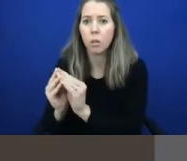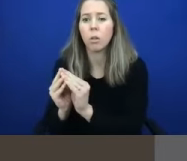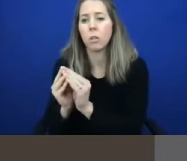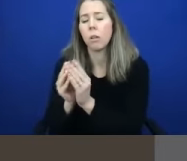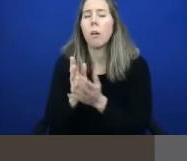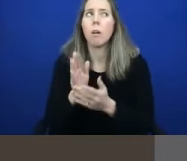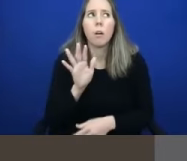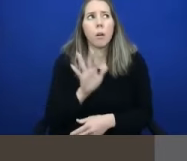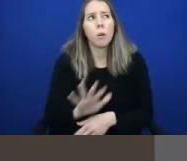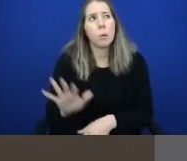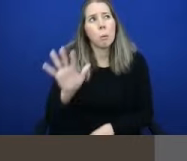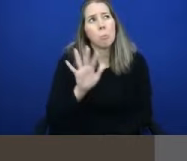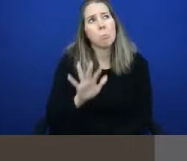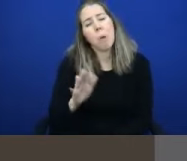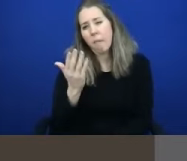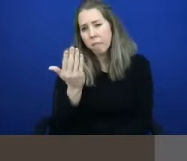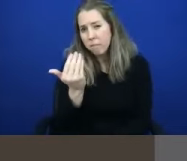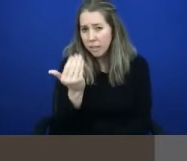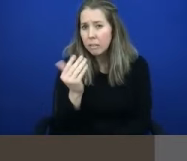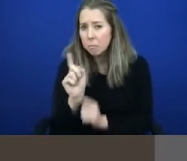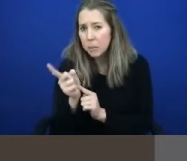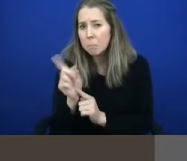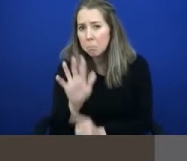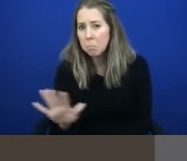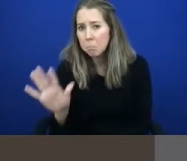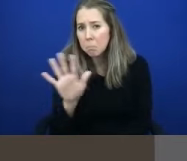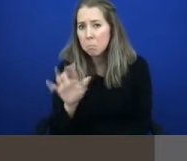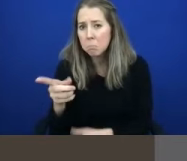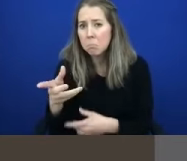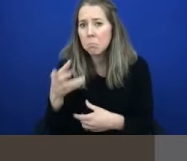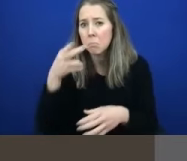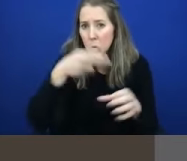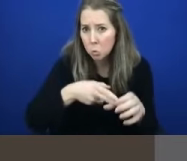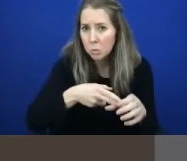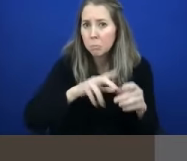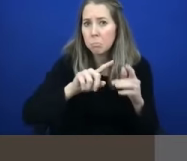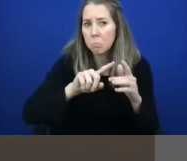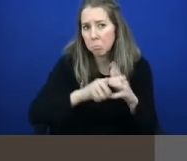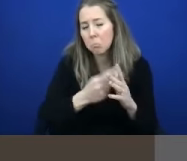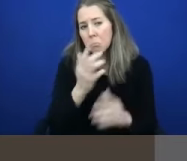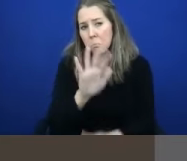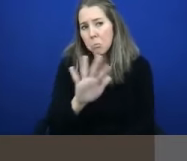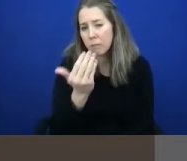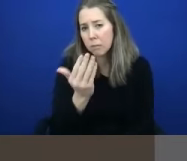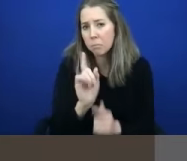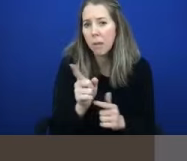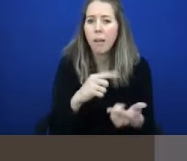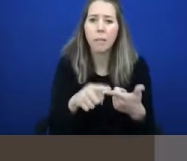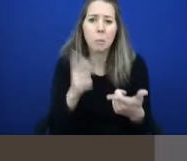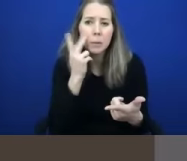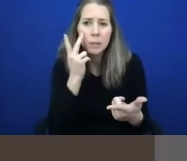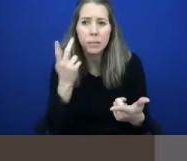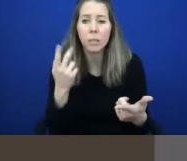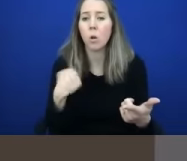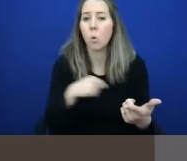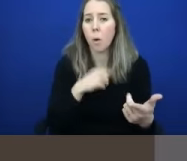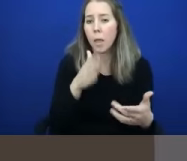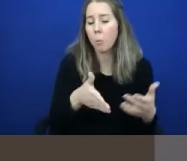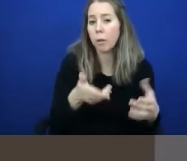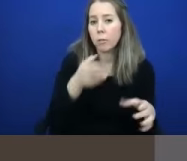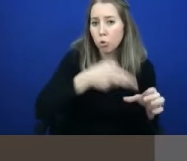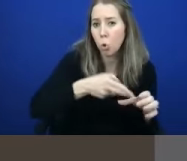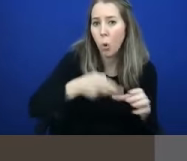you probably about 15 minutes or so once you get in there, I would say, and we'll kind of gauge it. Denise and I will pop in and out of the different breakout